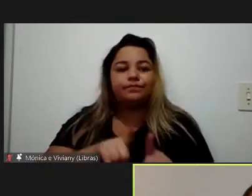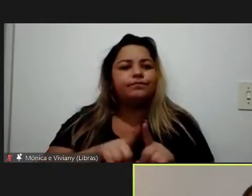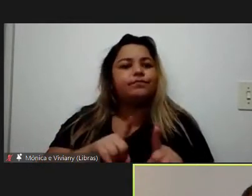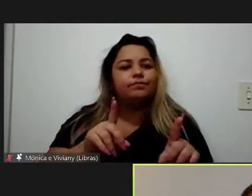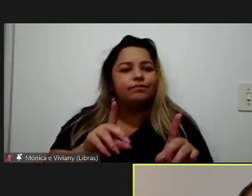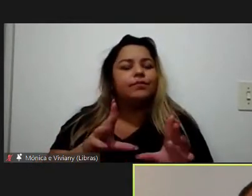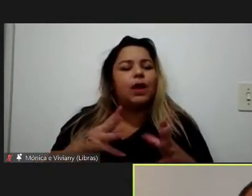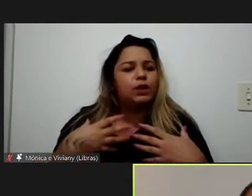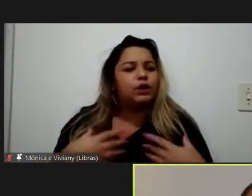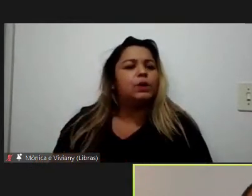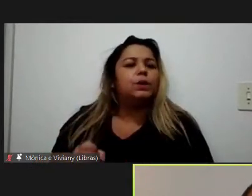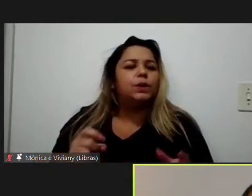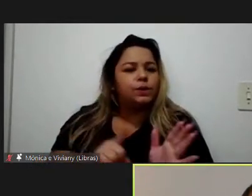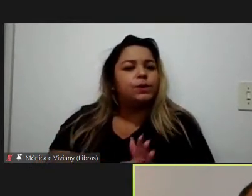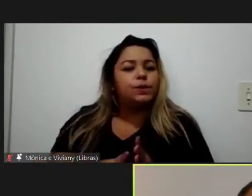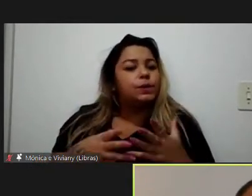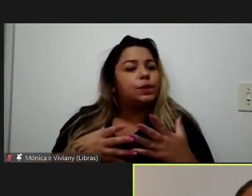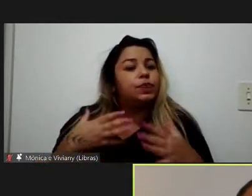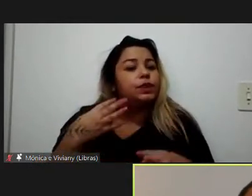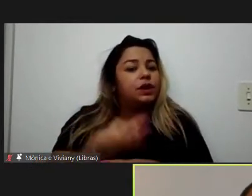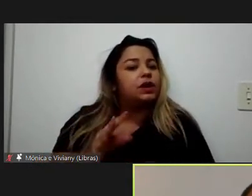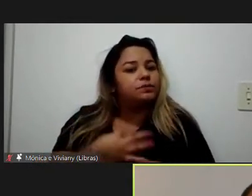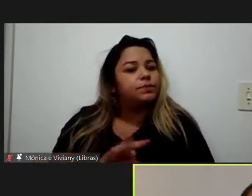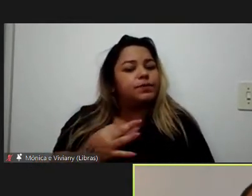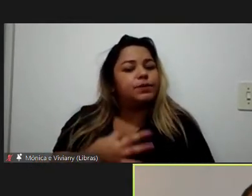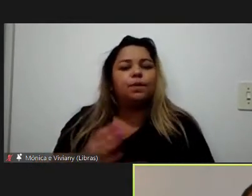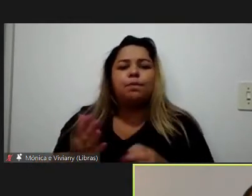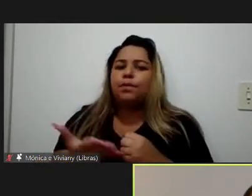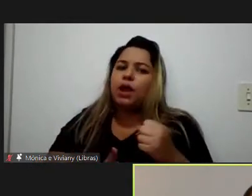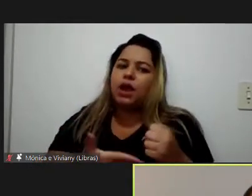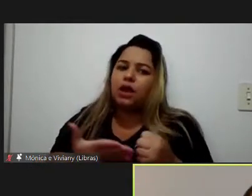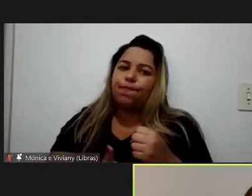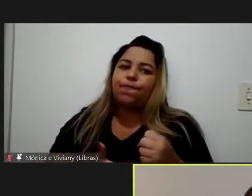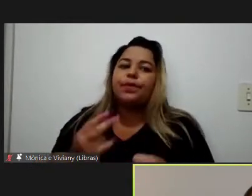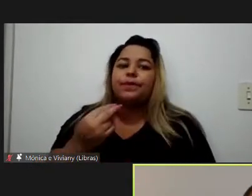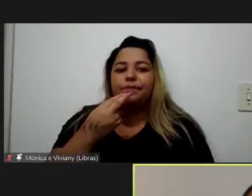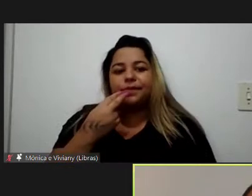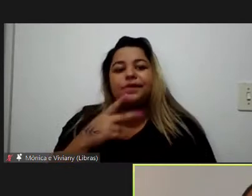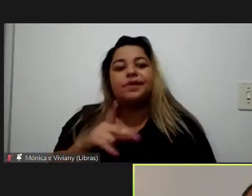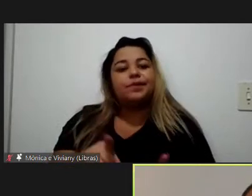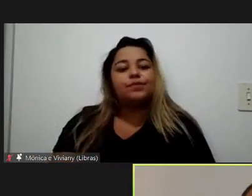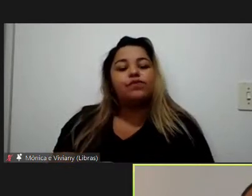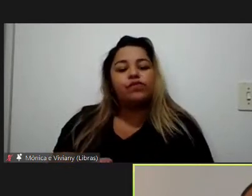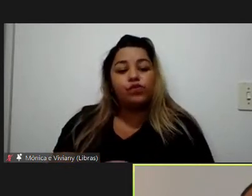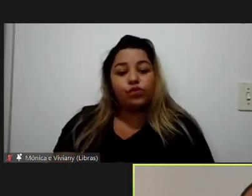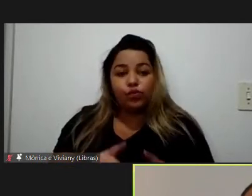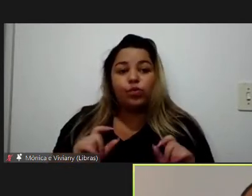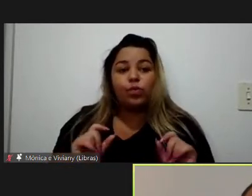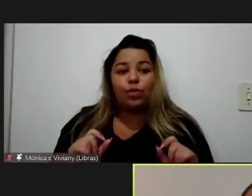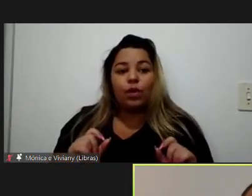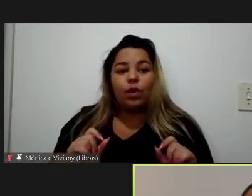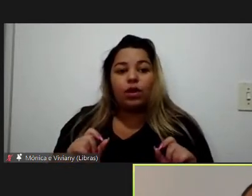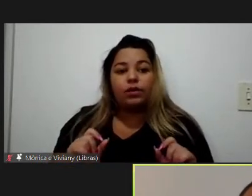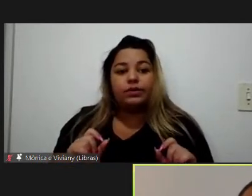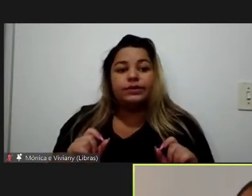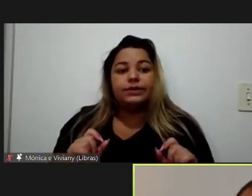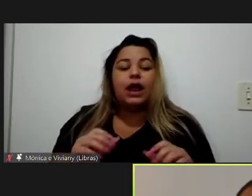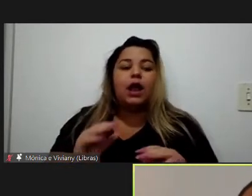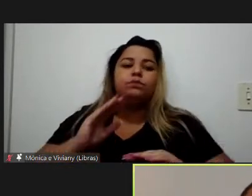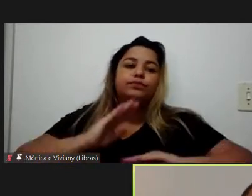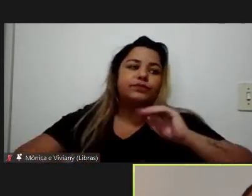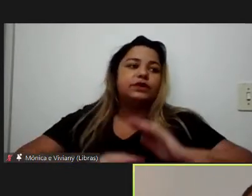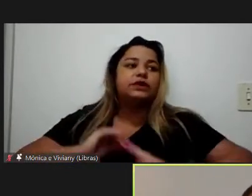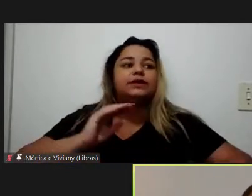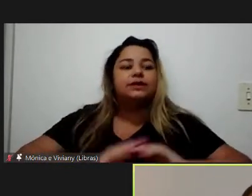and not at all comparable to the nutrition training of full nutrition professionals. And this